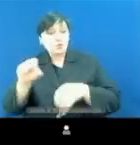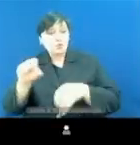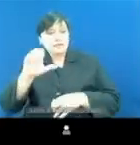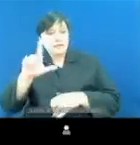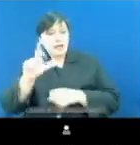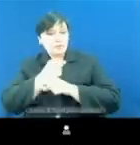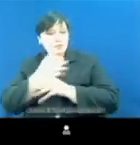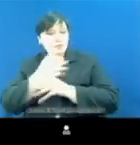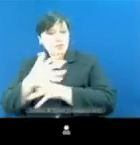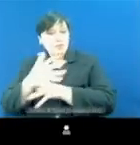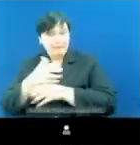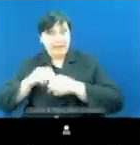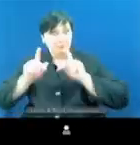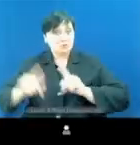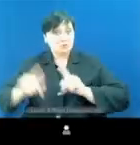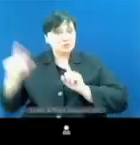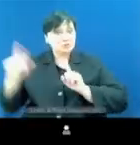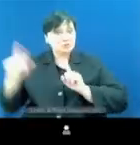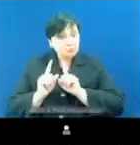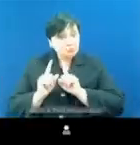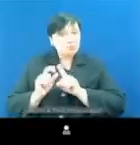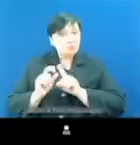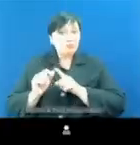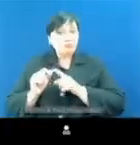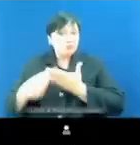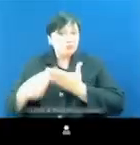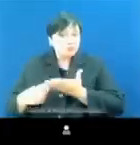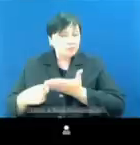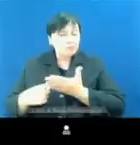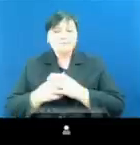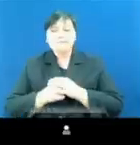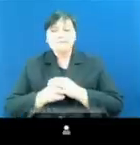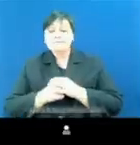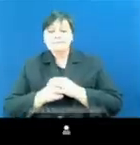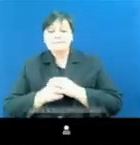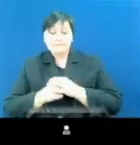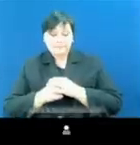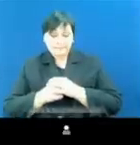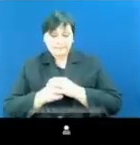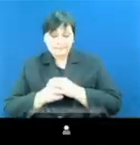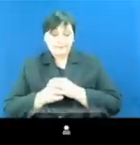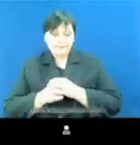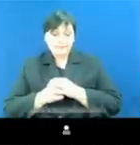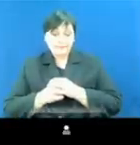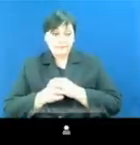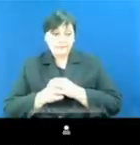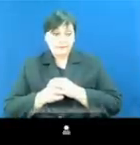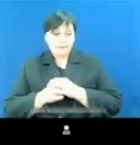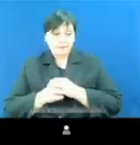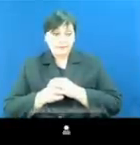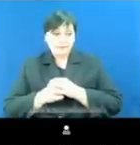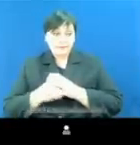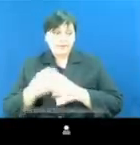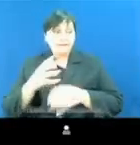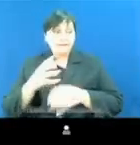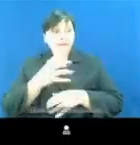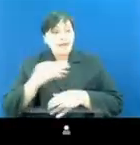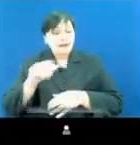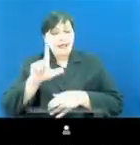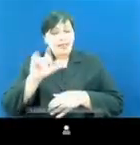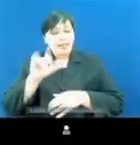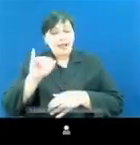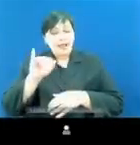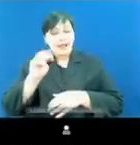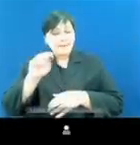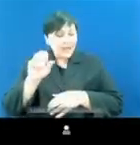person. And as what I'm going to talk about next is LIMS, which is the Legal